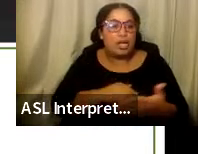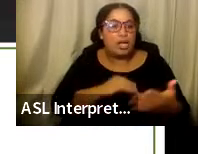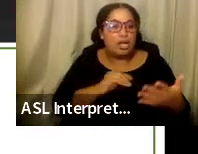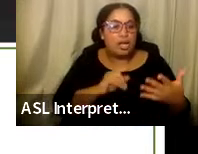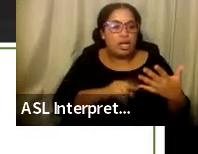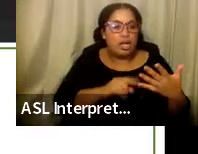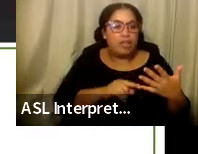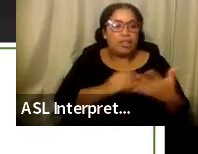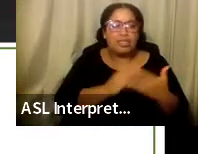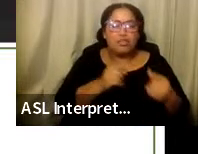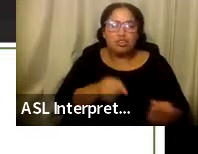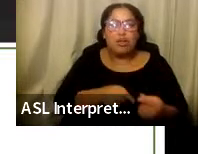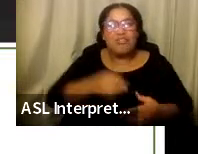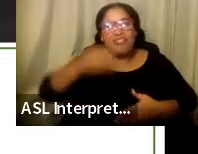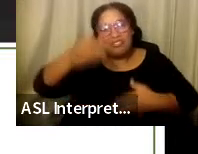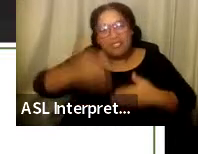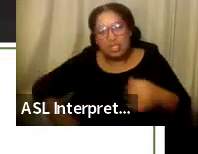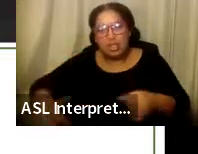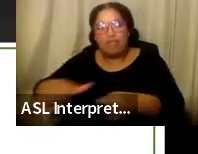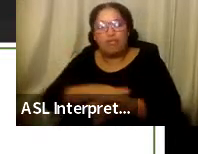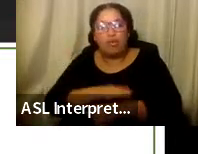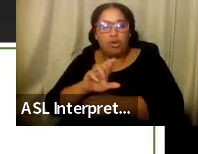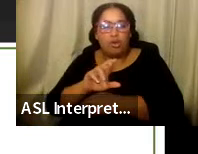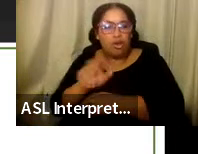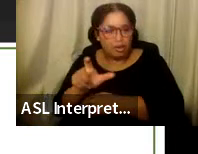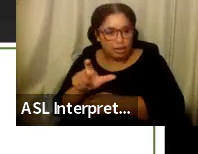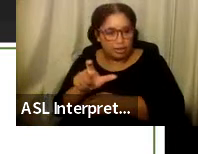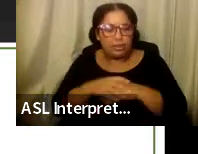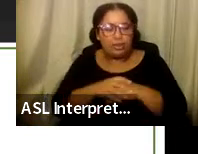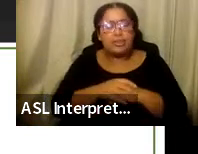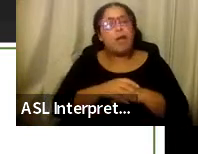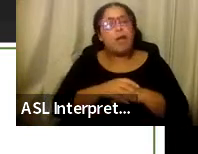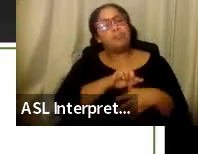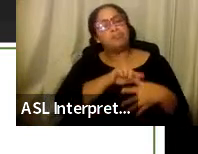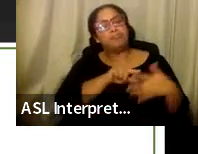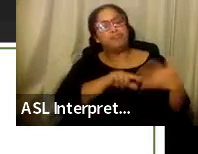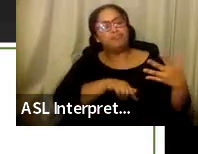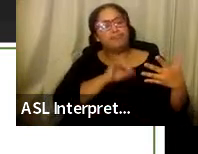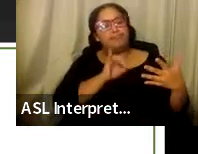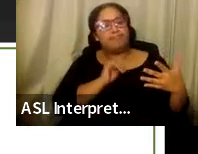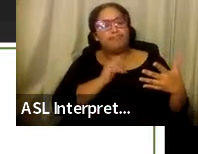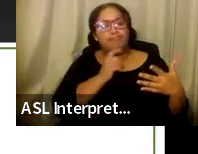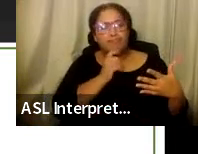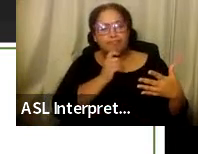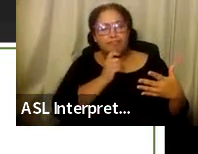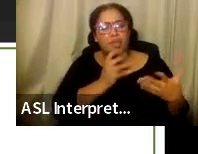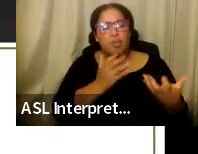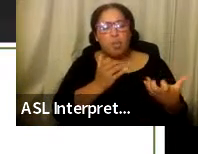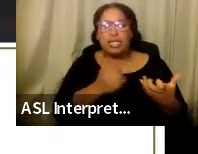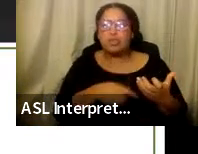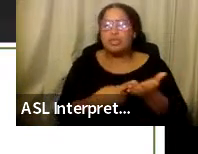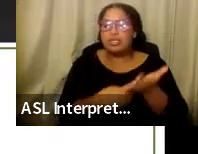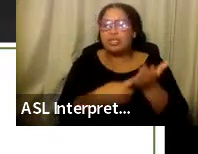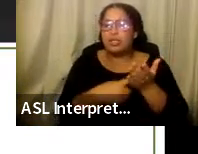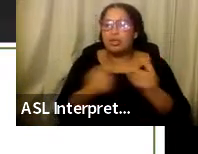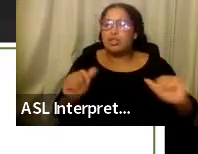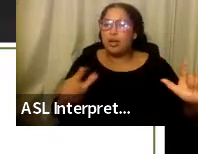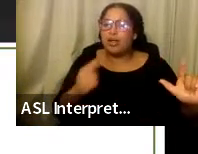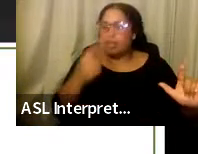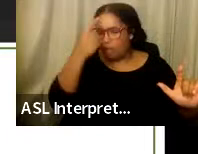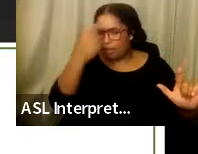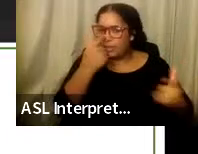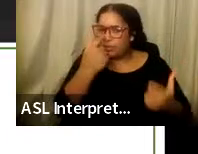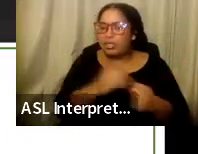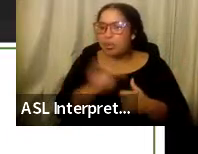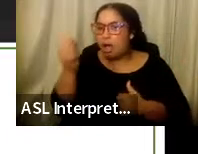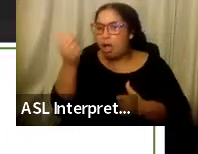difficulty completing the course. So we wanted to lift this up just to show, we thought this was really interesting. There were